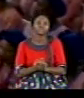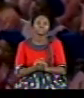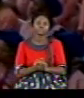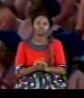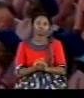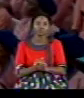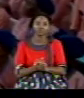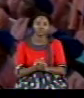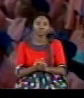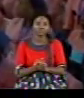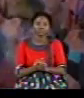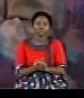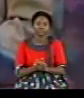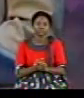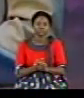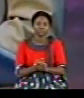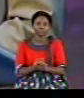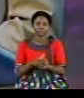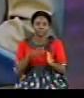Interpretation, please. Praise the Lord.